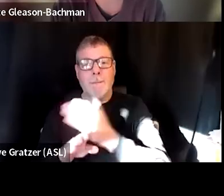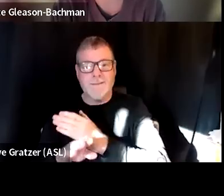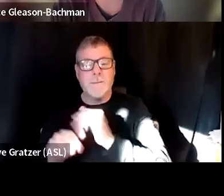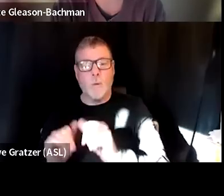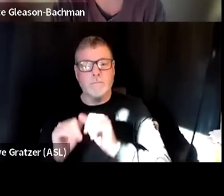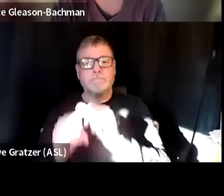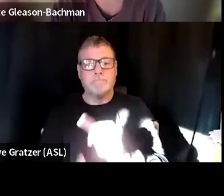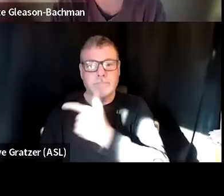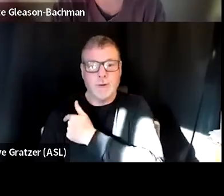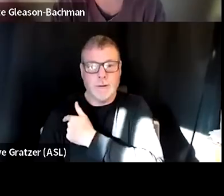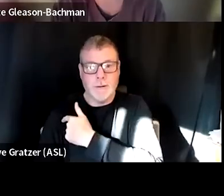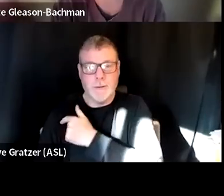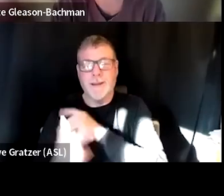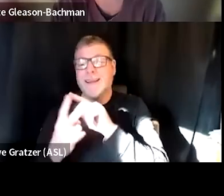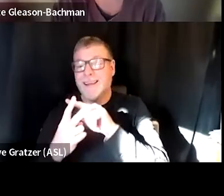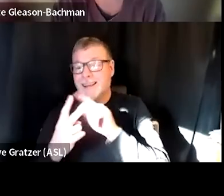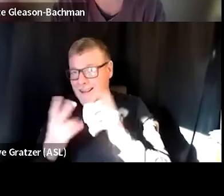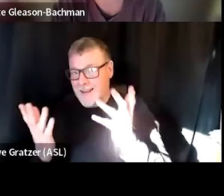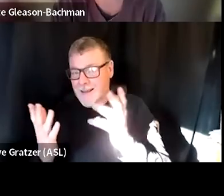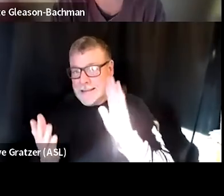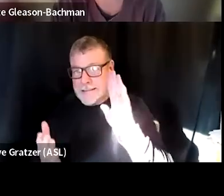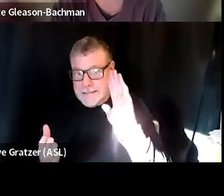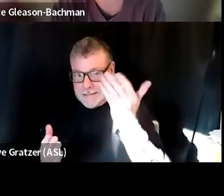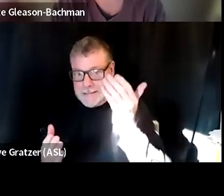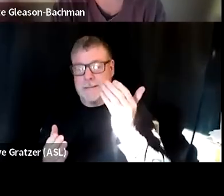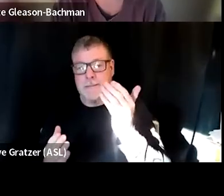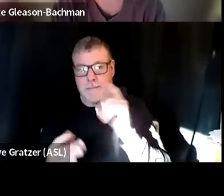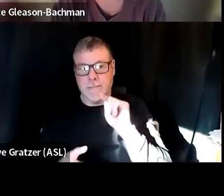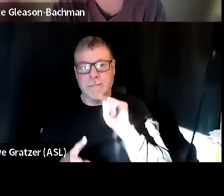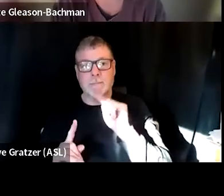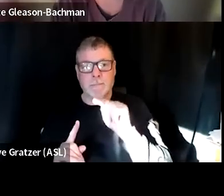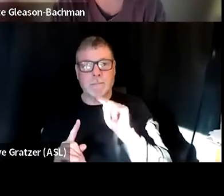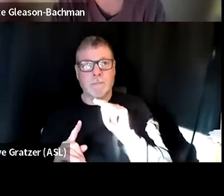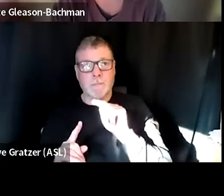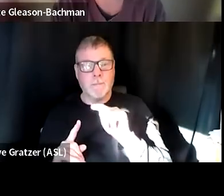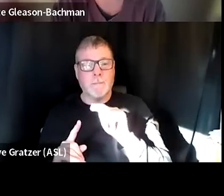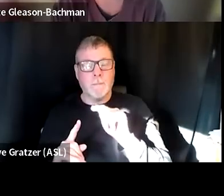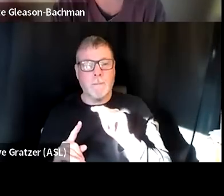long lasting. So that sometimes seems to be the